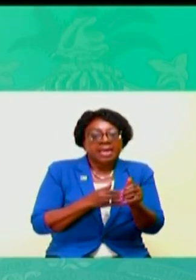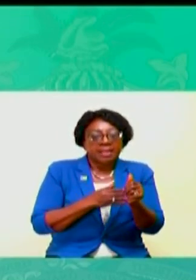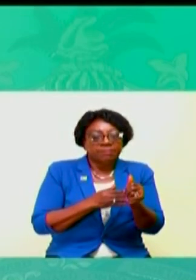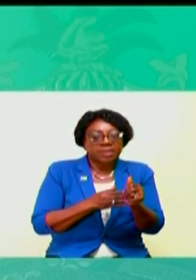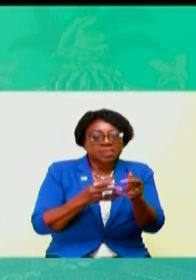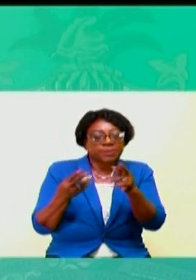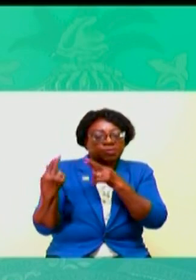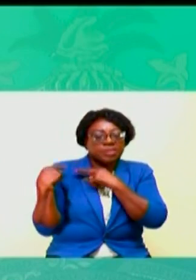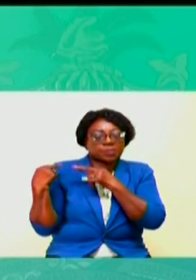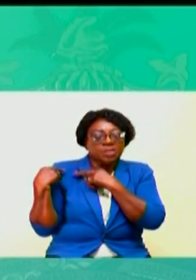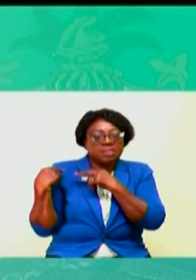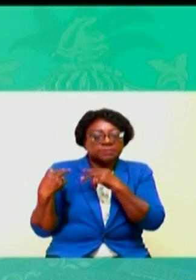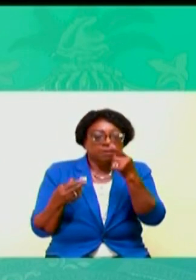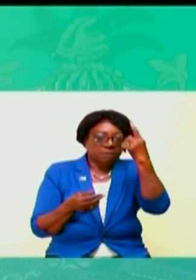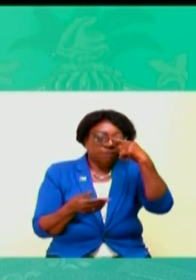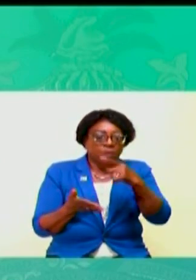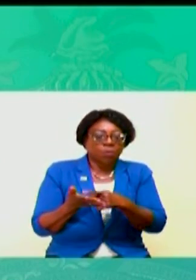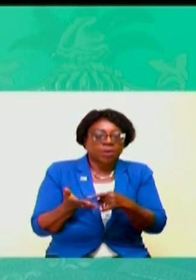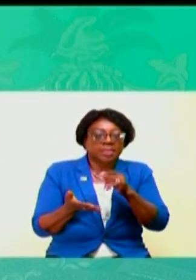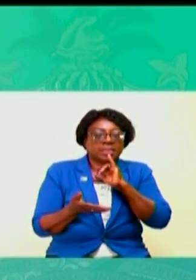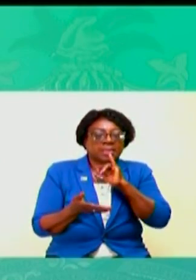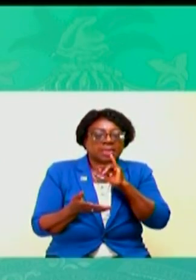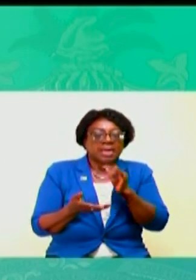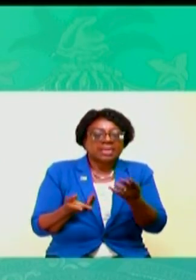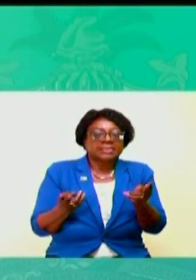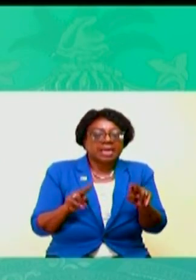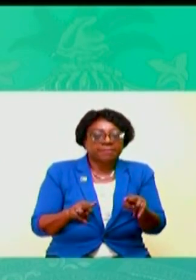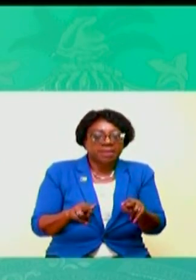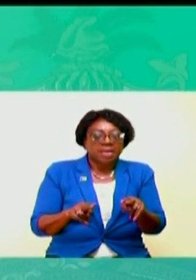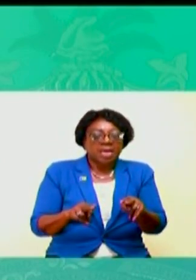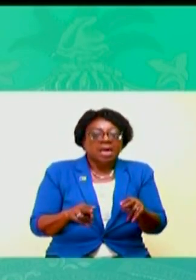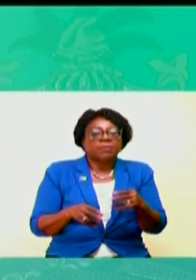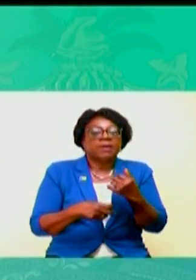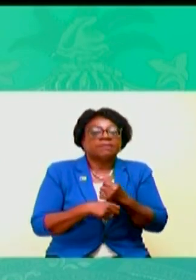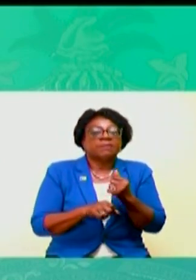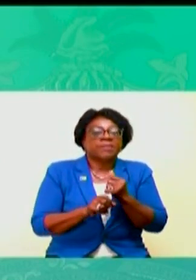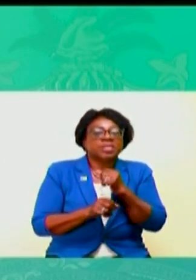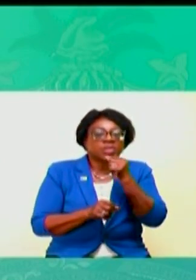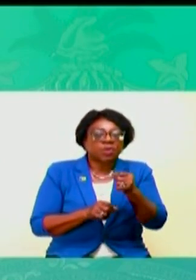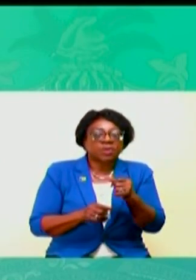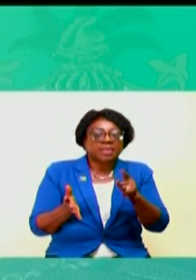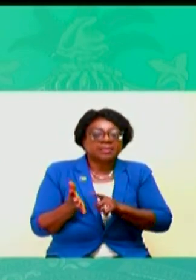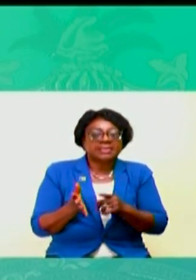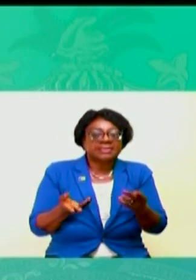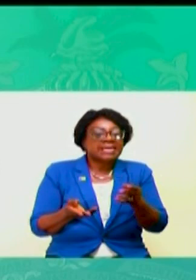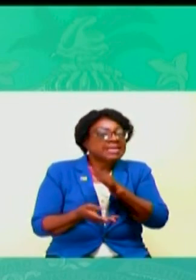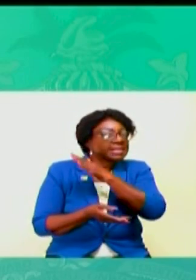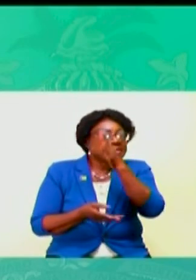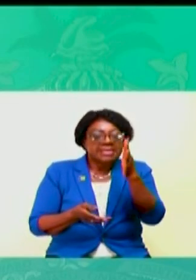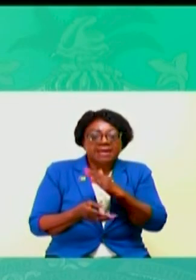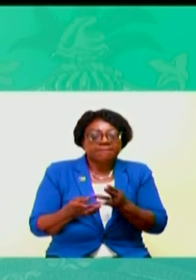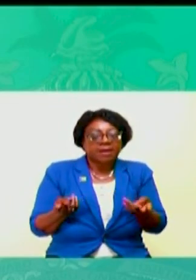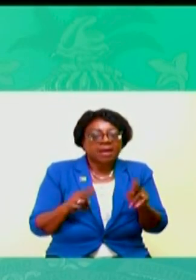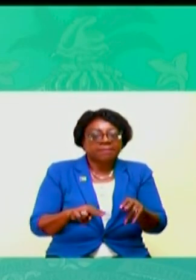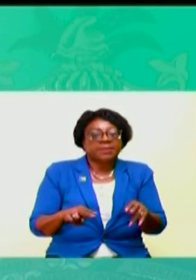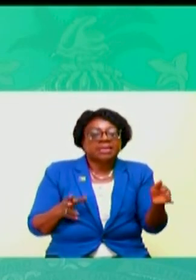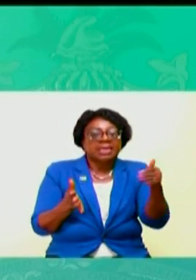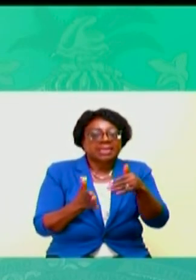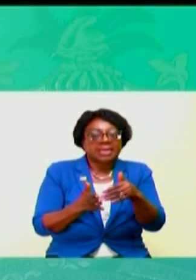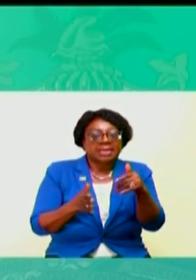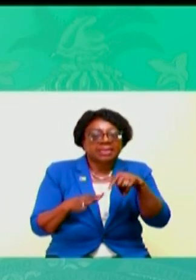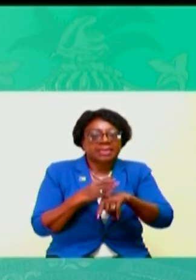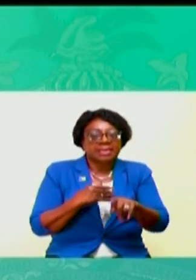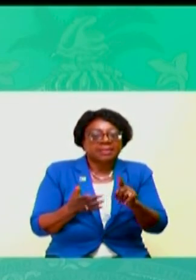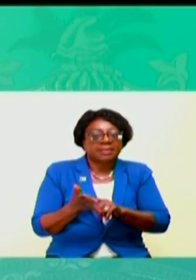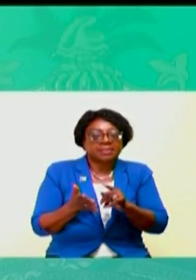we must ensure that this never happened again in this country. Cannot happen, ought not